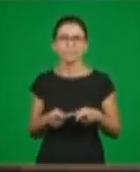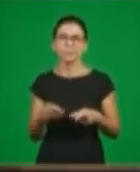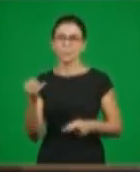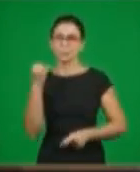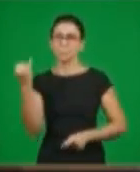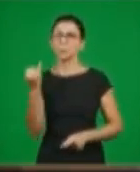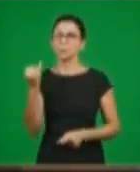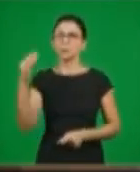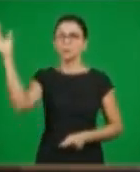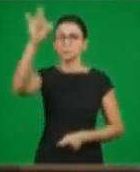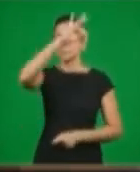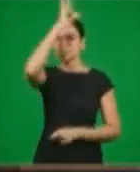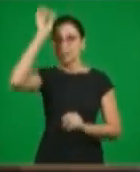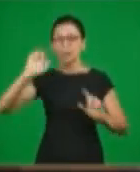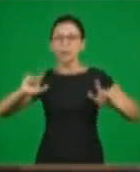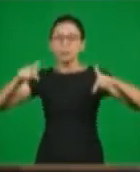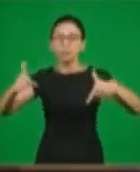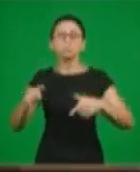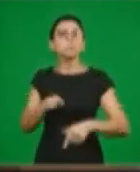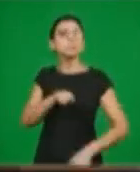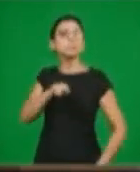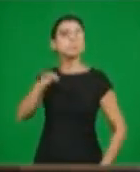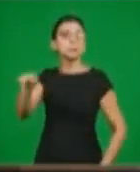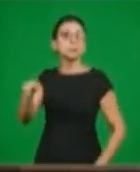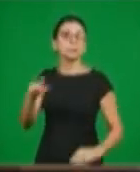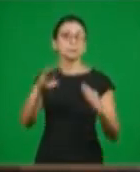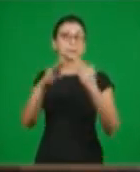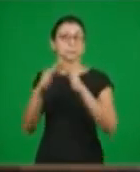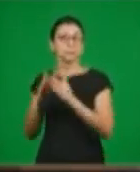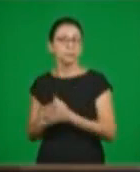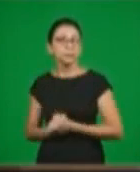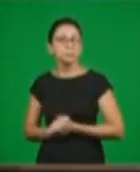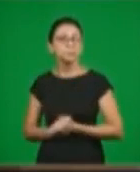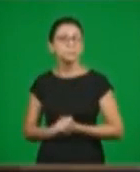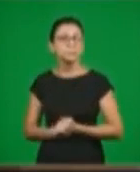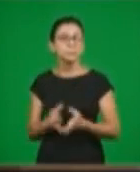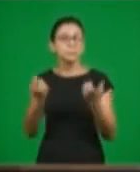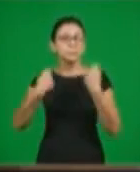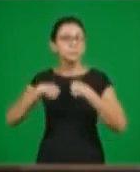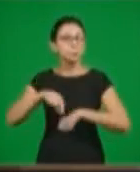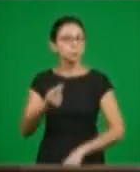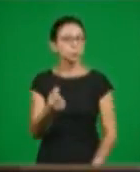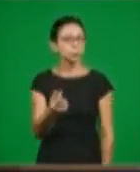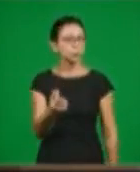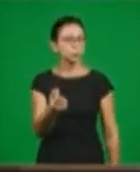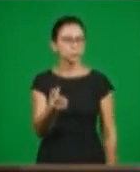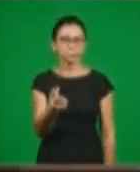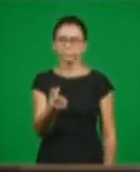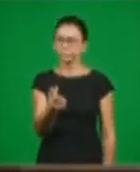there, and the light will not turn off. We don't need money.